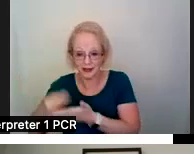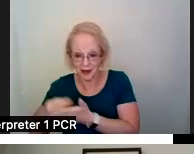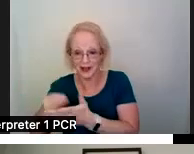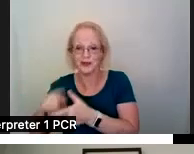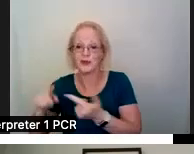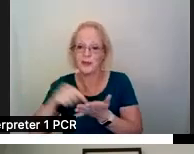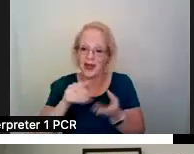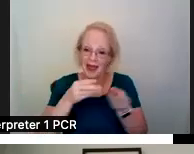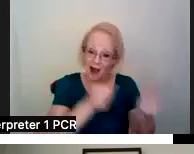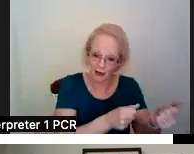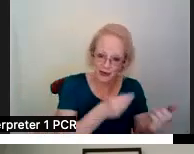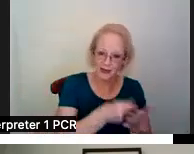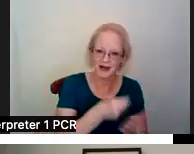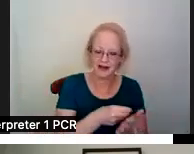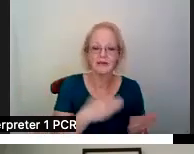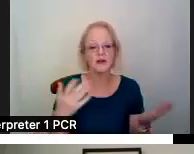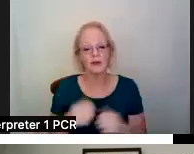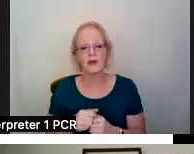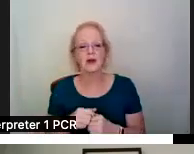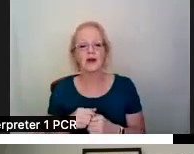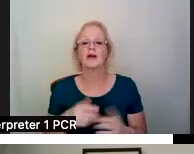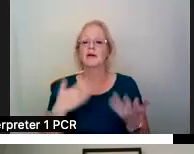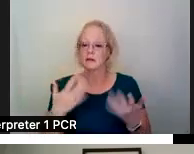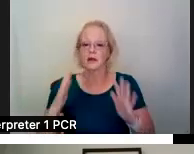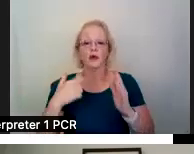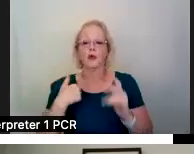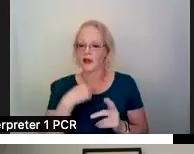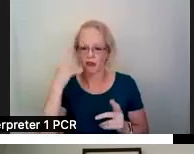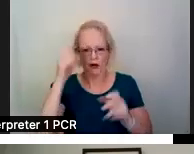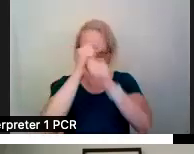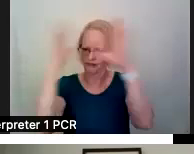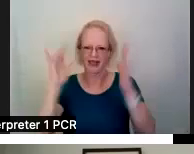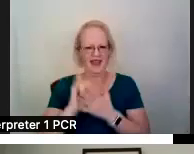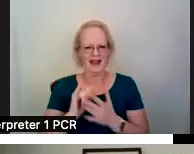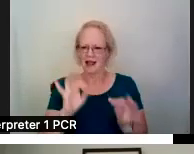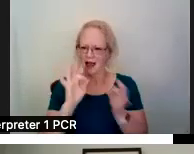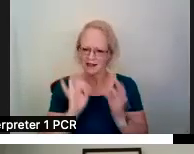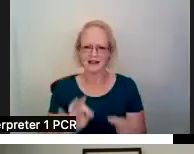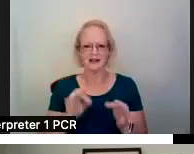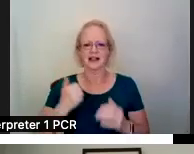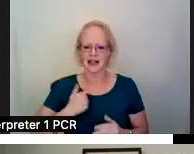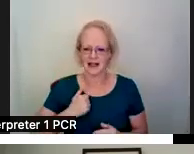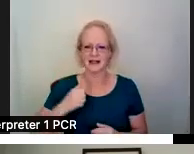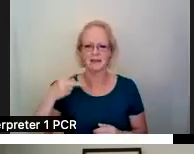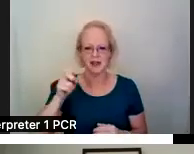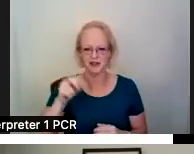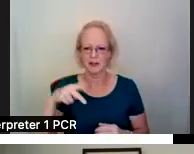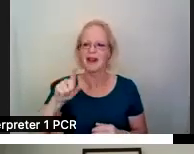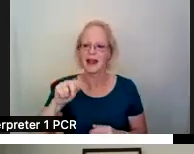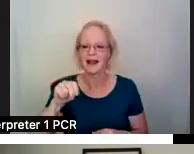really designed what we thought was an ideal Canadian pension plan. So starting in